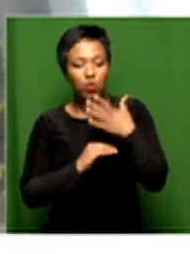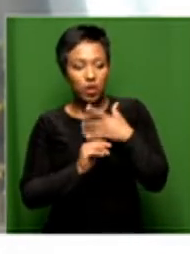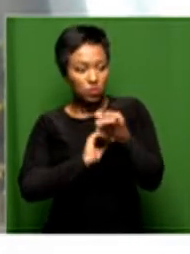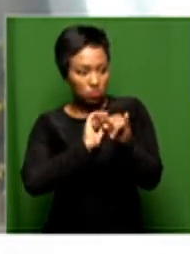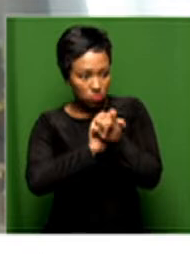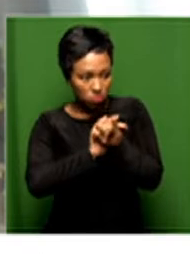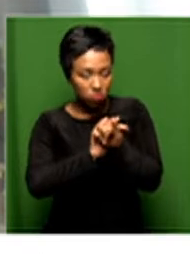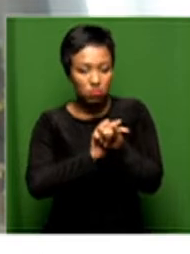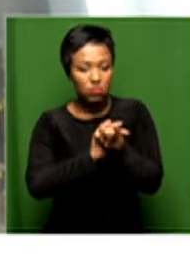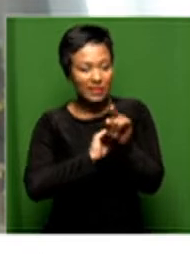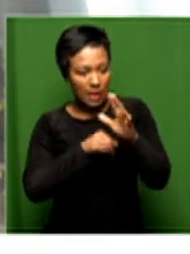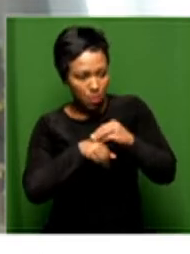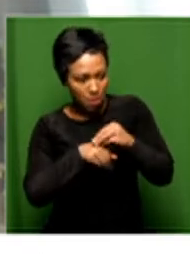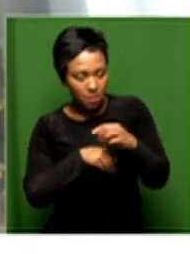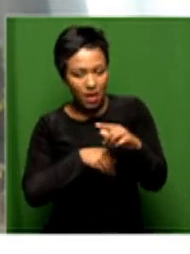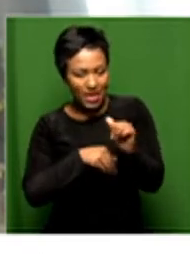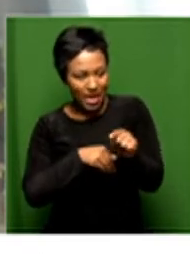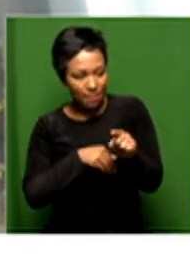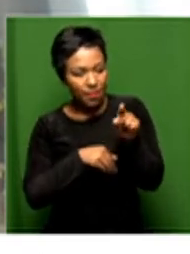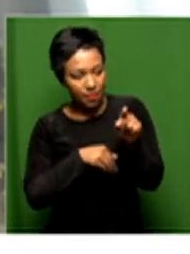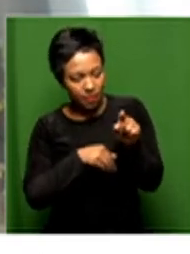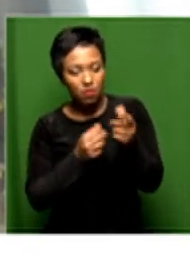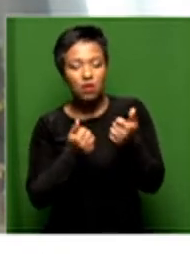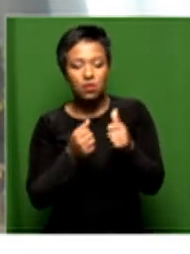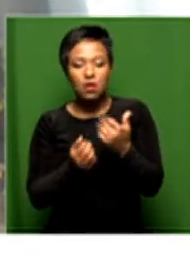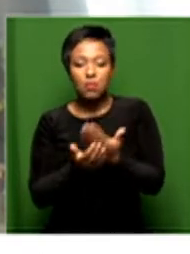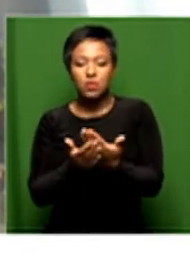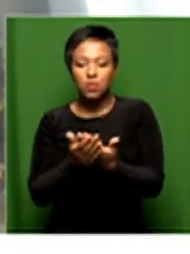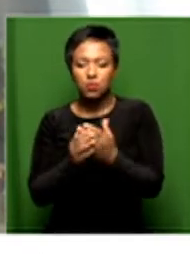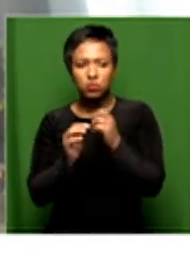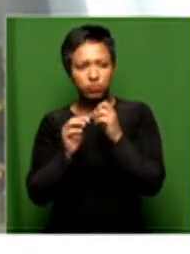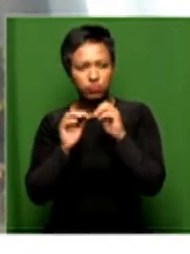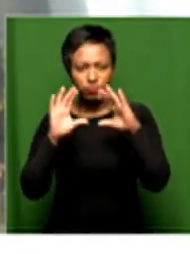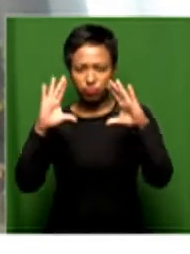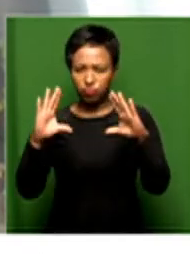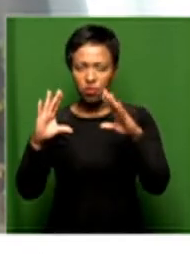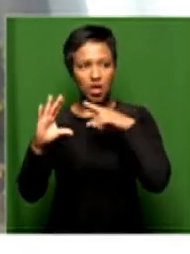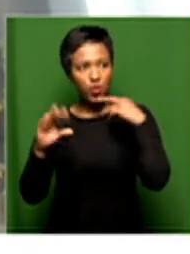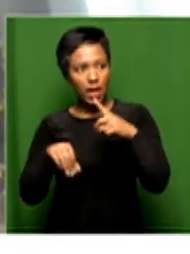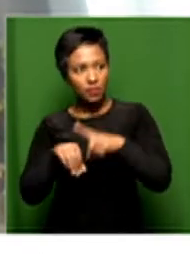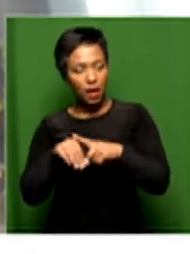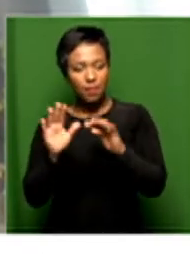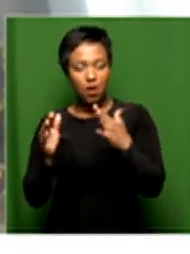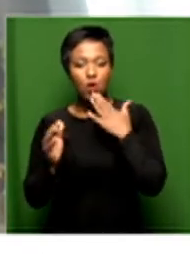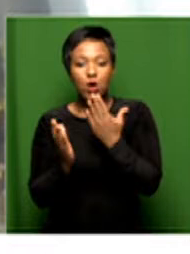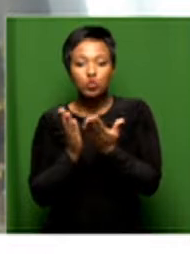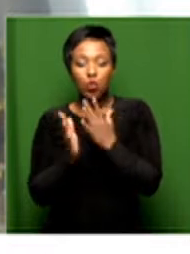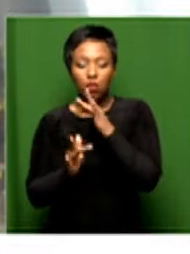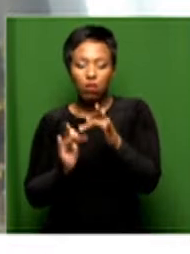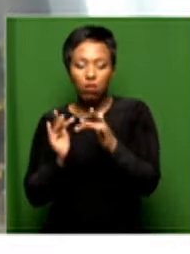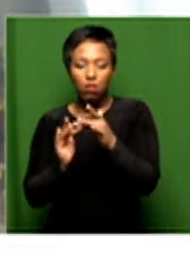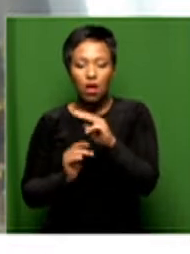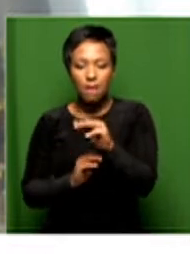these gaps and then making it possible to visualize real-time the status of school connectivity